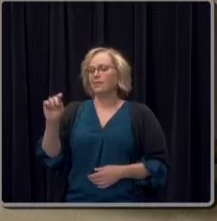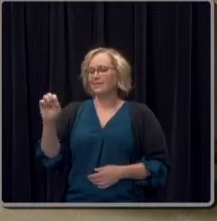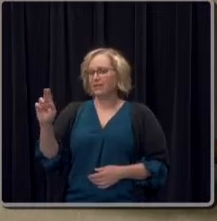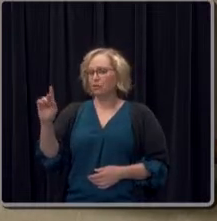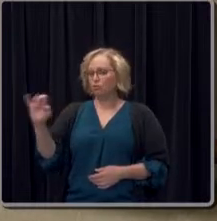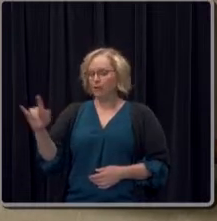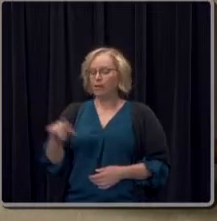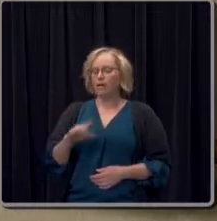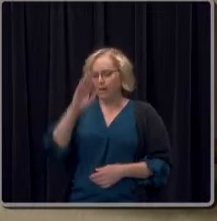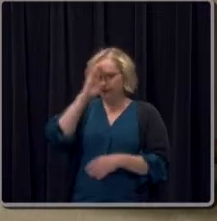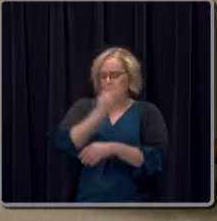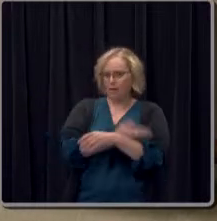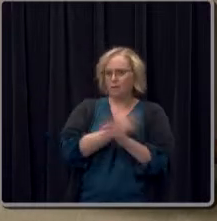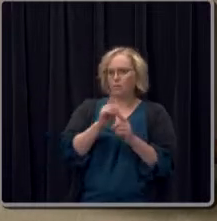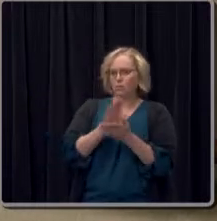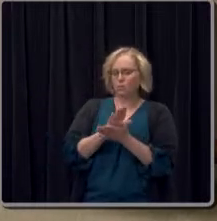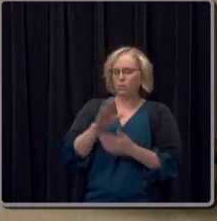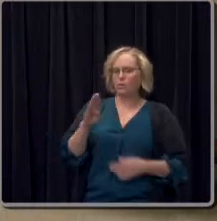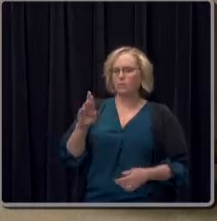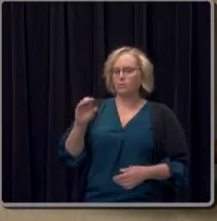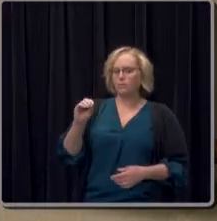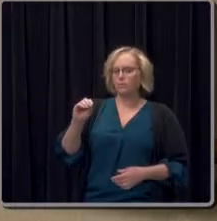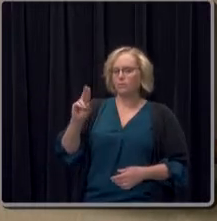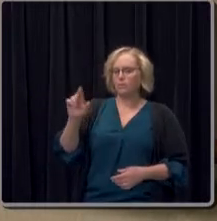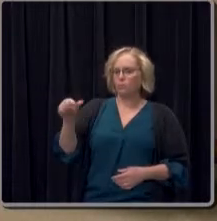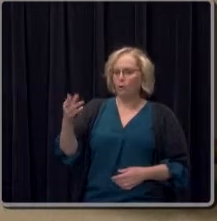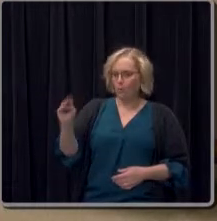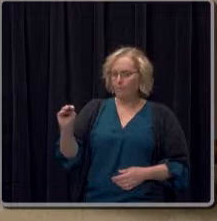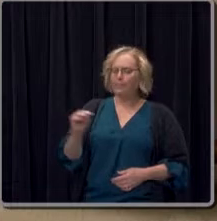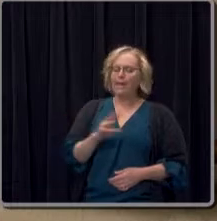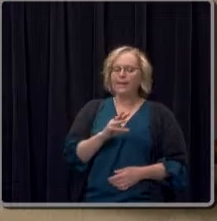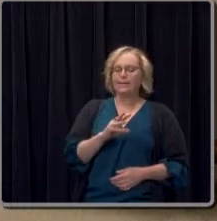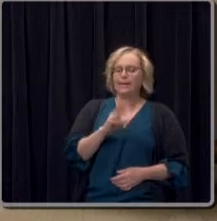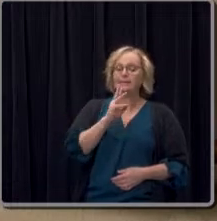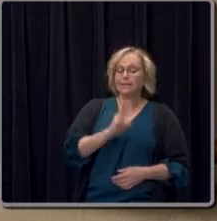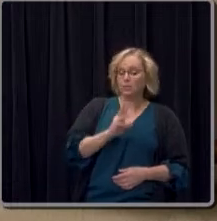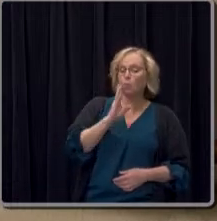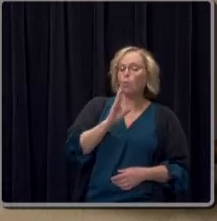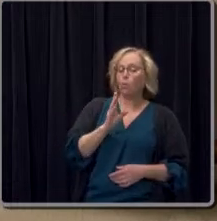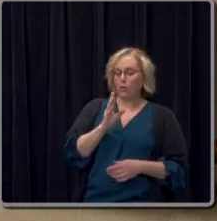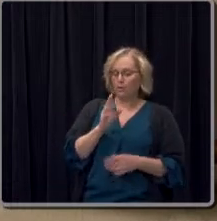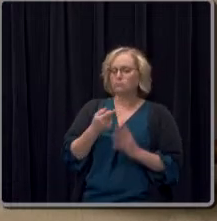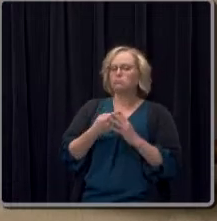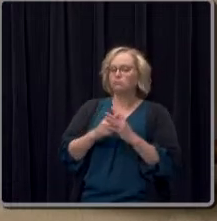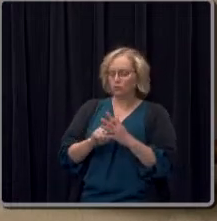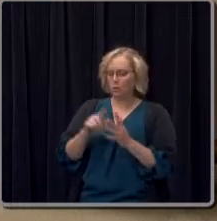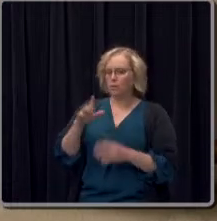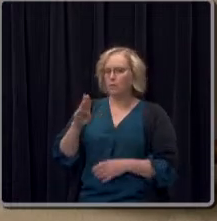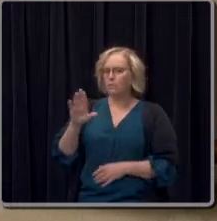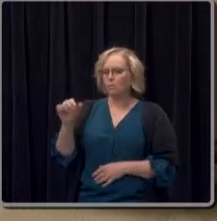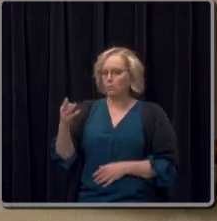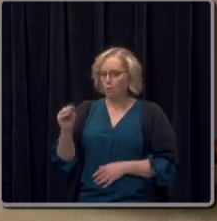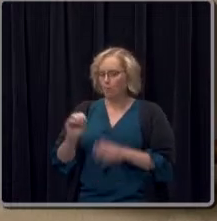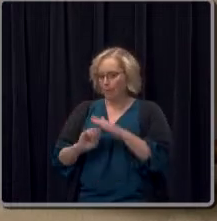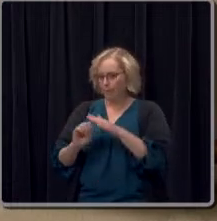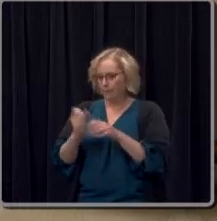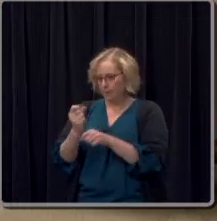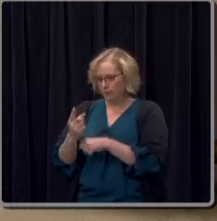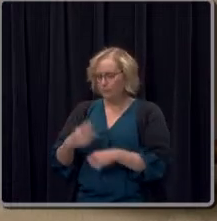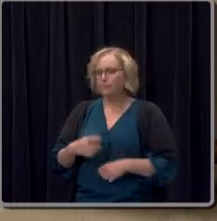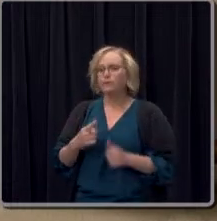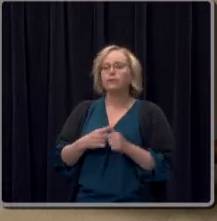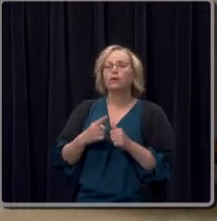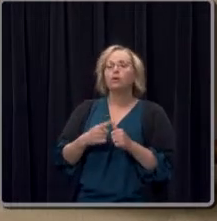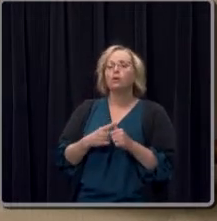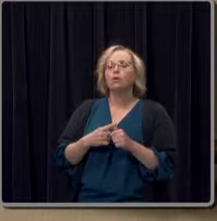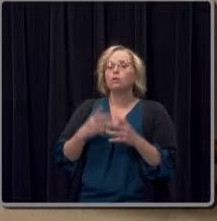and have a 6-year-old that'll be going to Brome next year. I'd like to first of all tell you guys thank